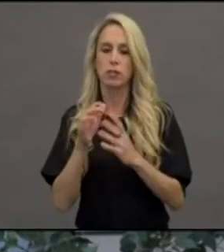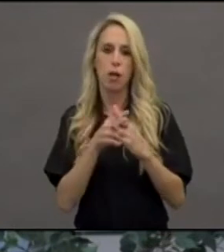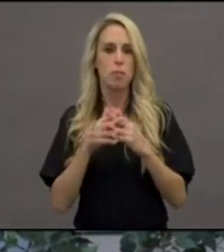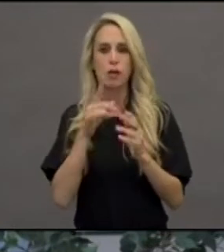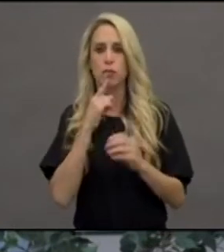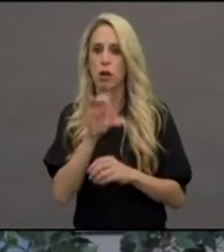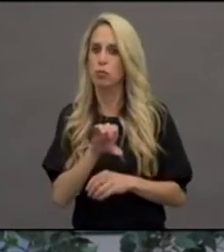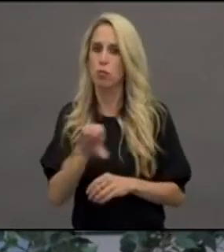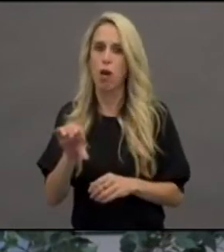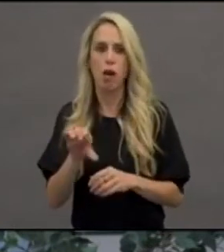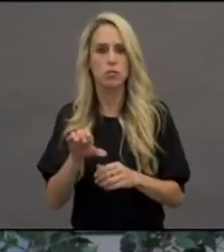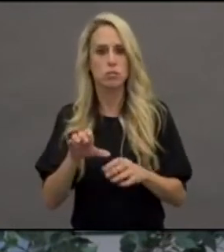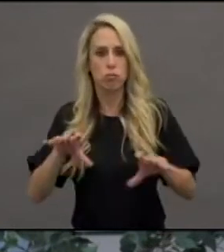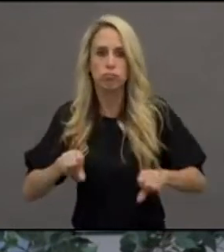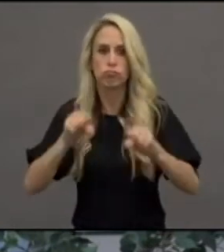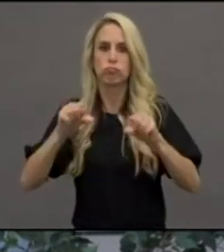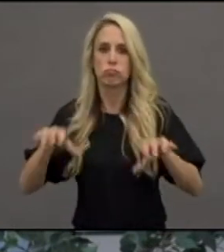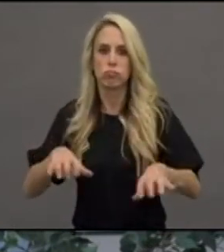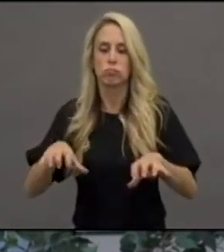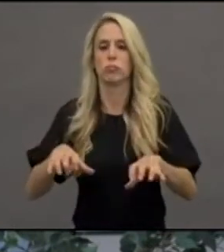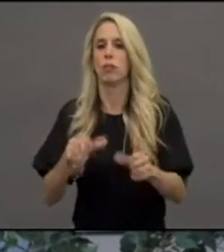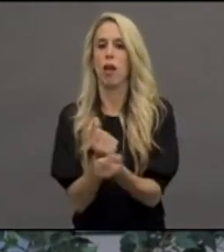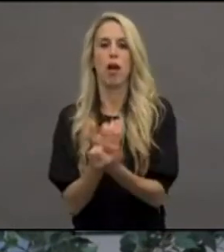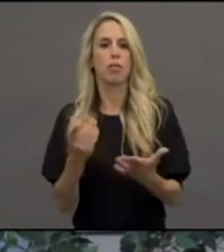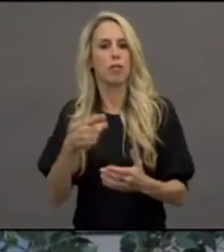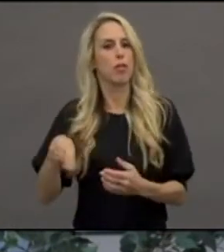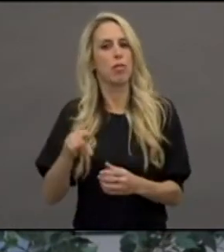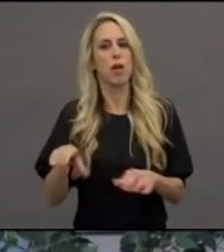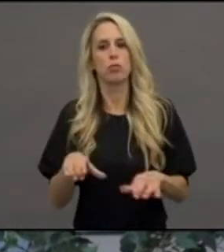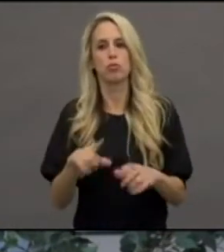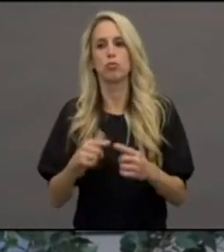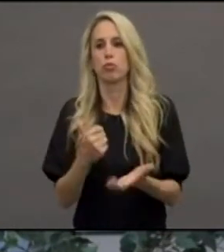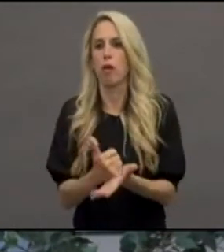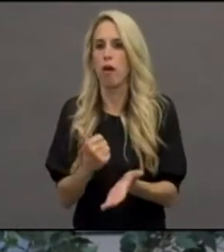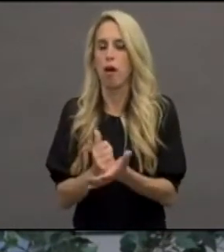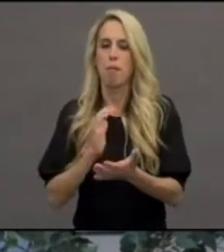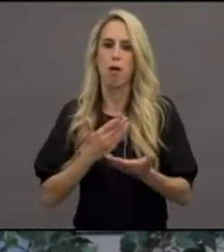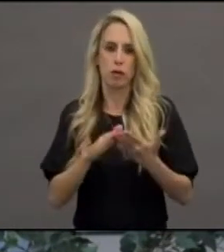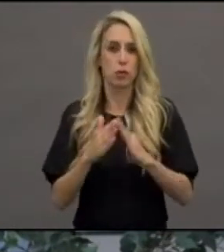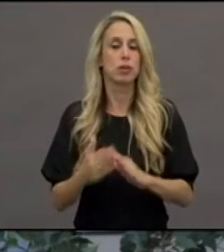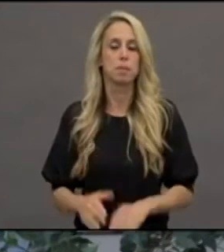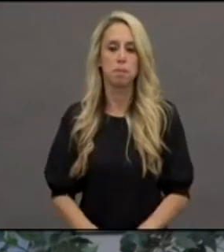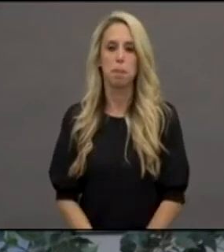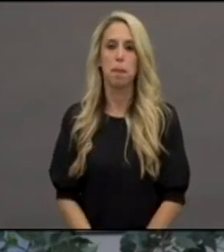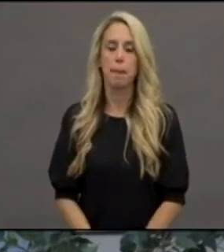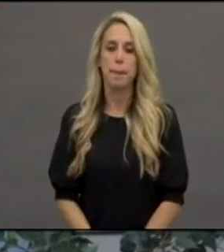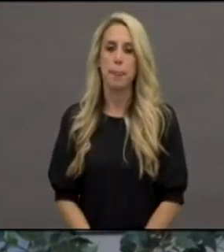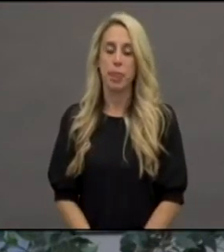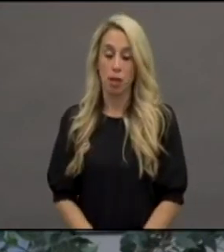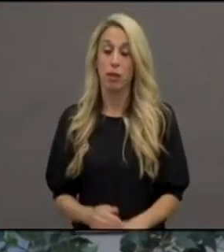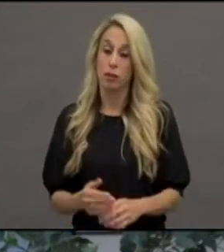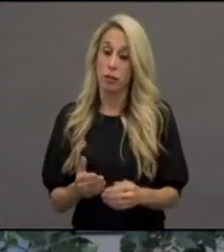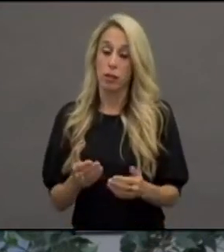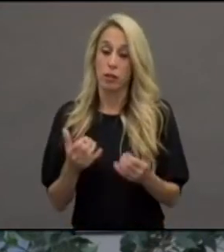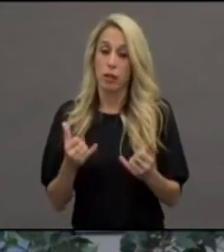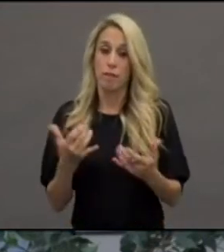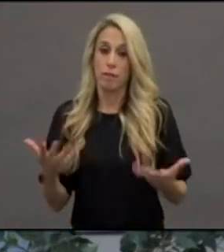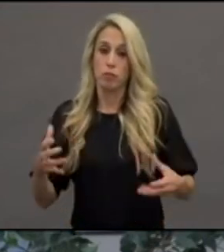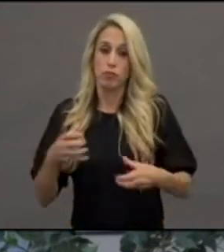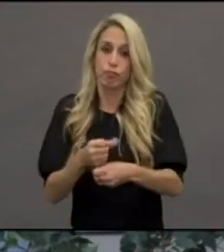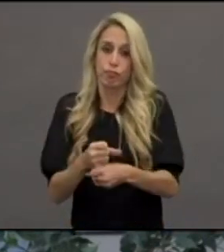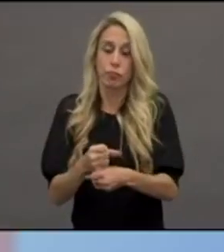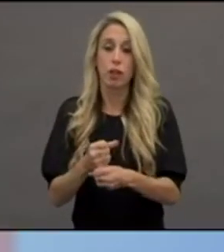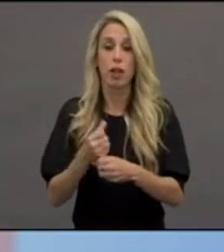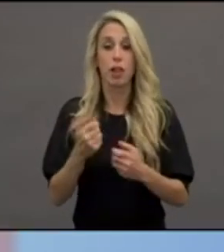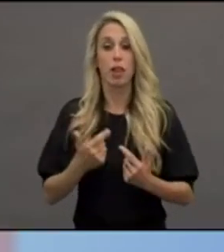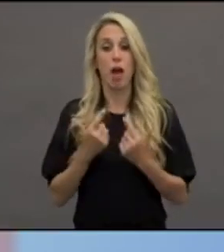Cross stepping up to do everything they do to assist our community. Well, that's going to do it for this edition of Live with the County